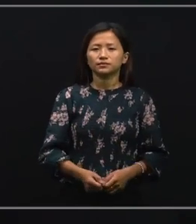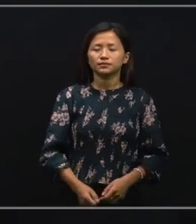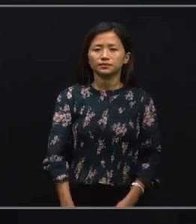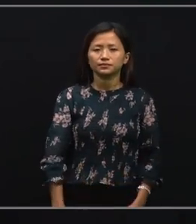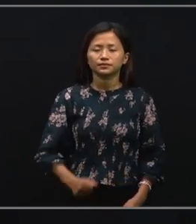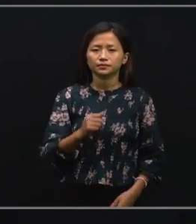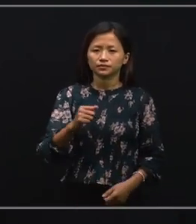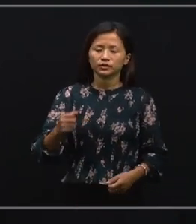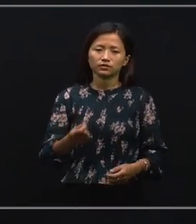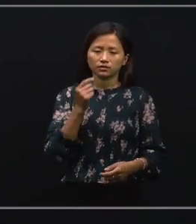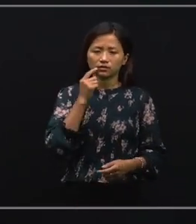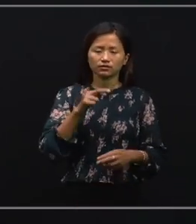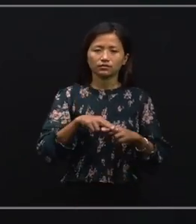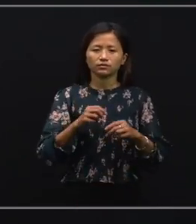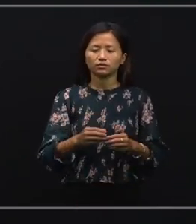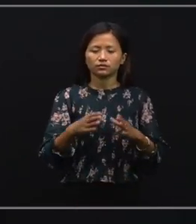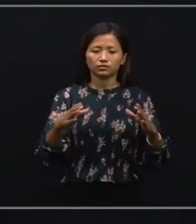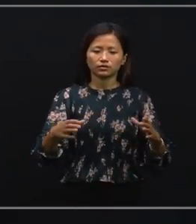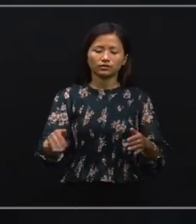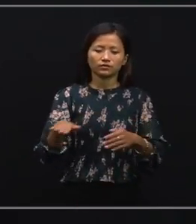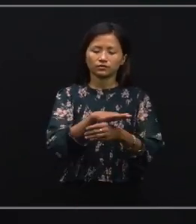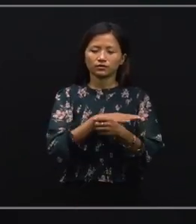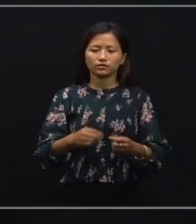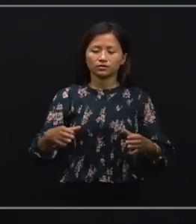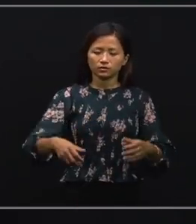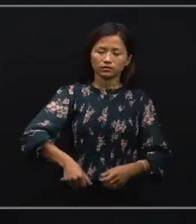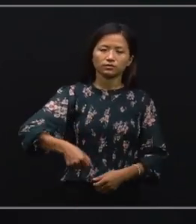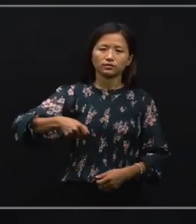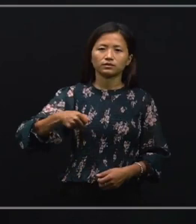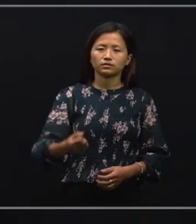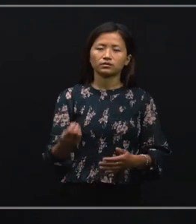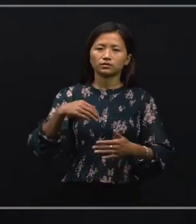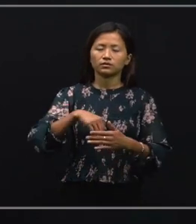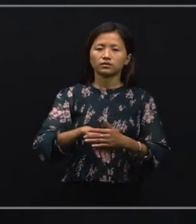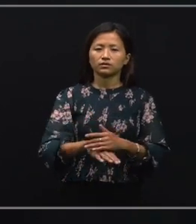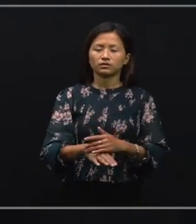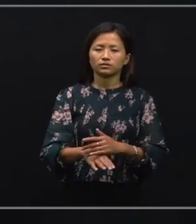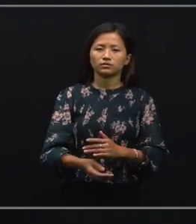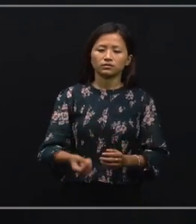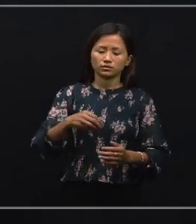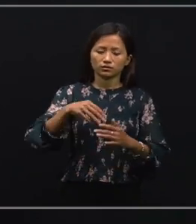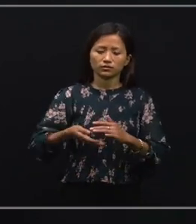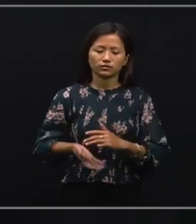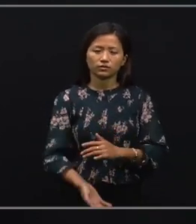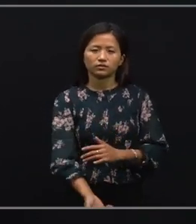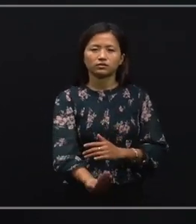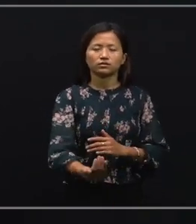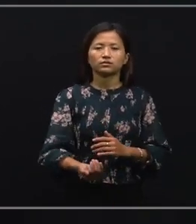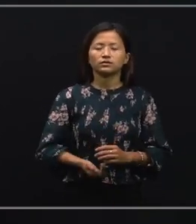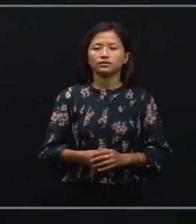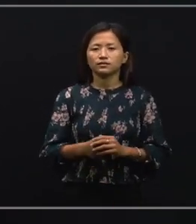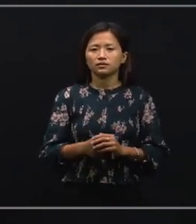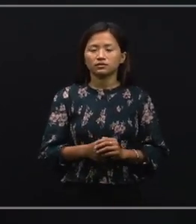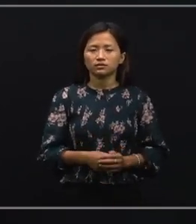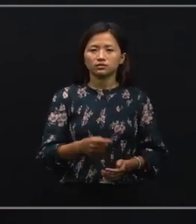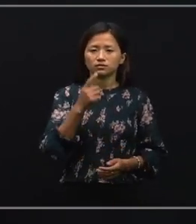right? If you put a small ball in a bucket of water and you fill it, the plate or the bowl will sink down into the bottom of the